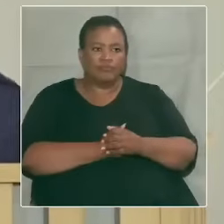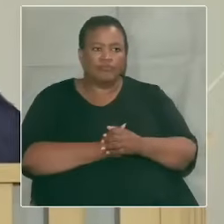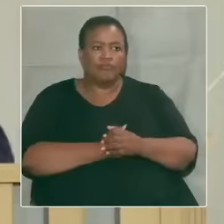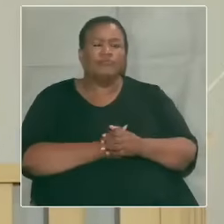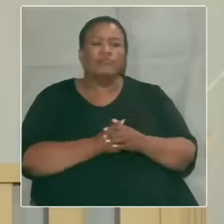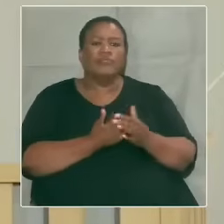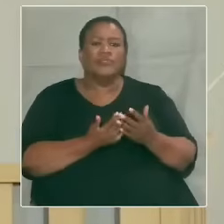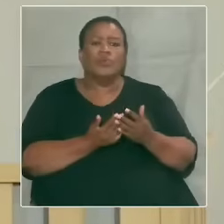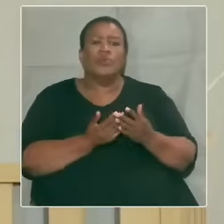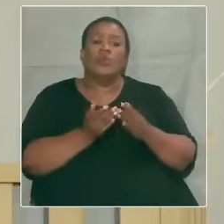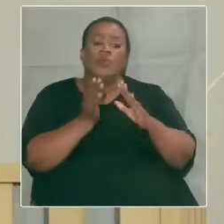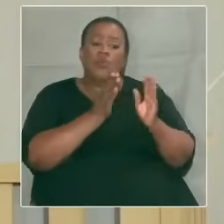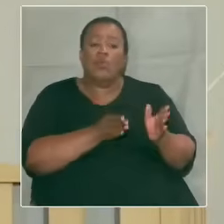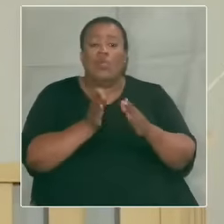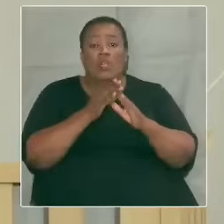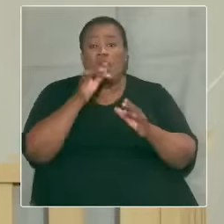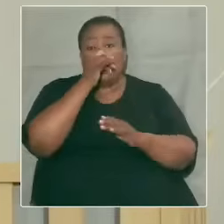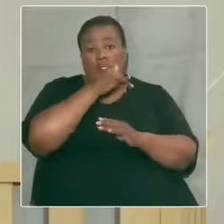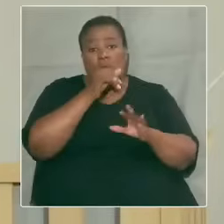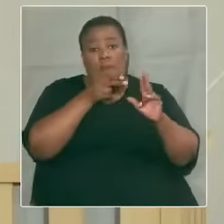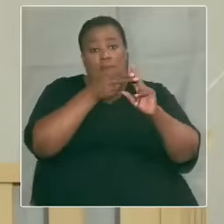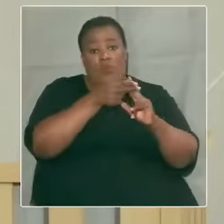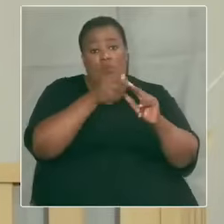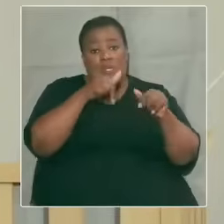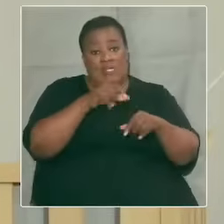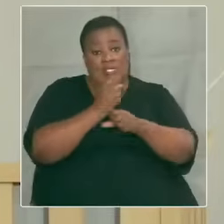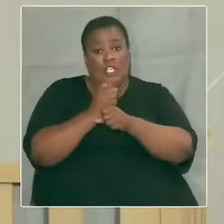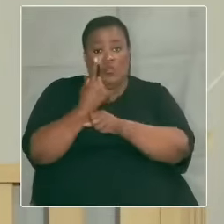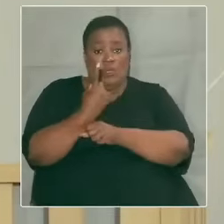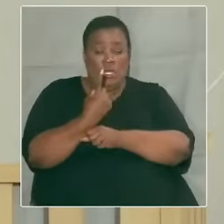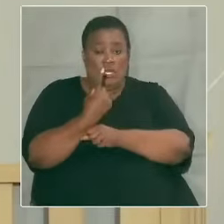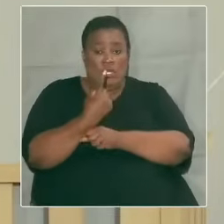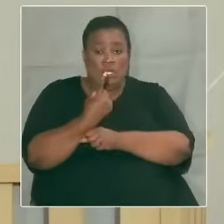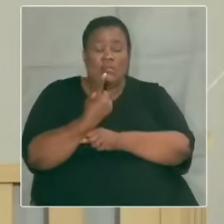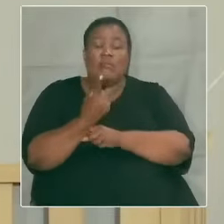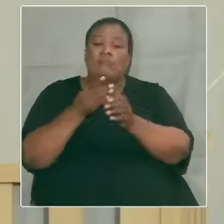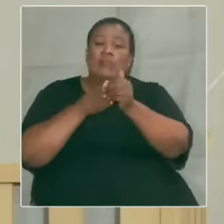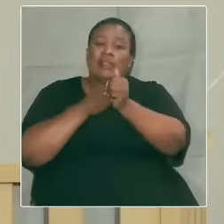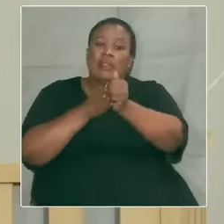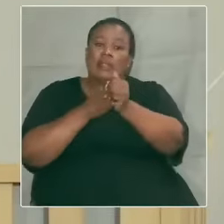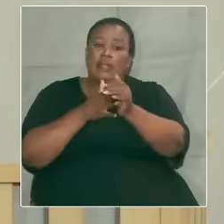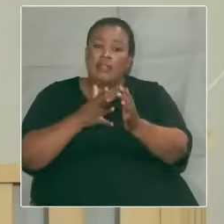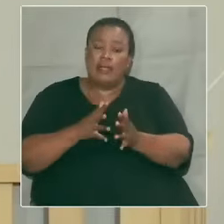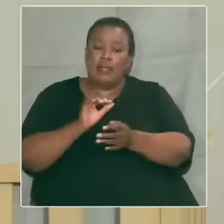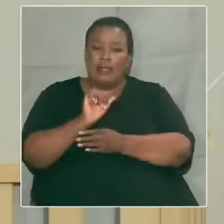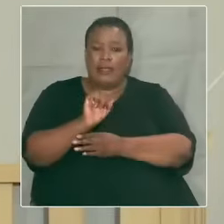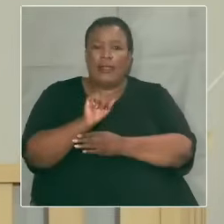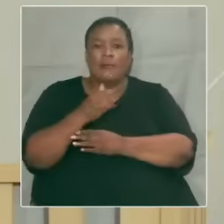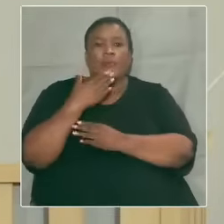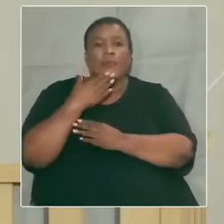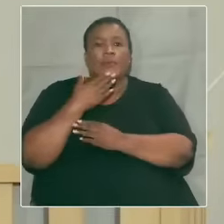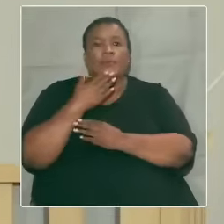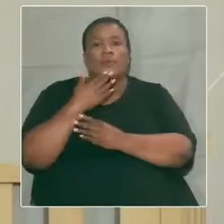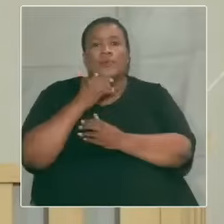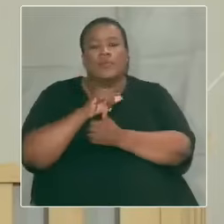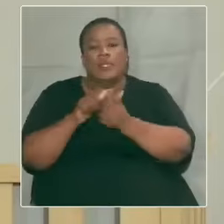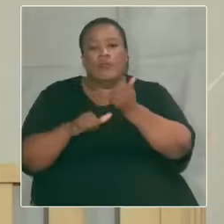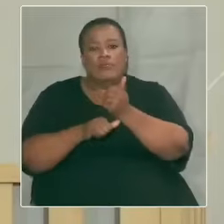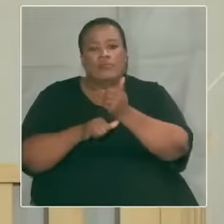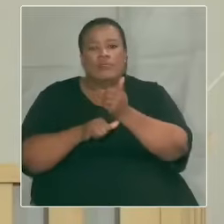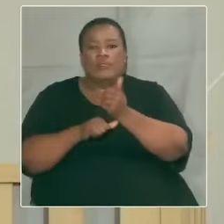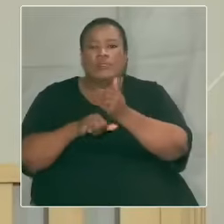The organized crime unit in Gauteng, under the leadership of Deputy Provincial